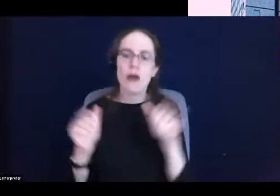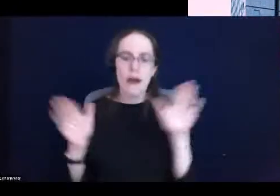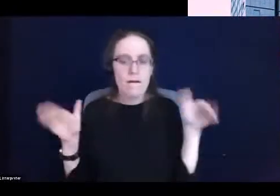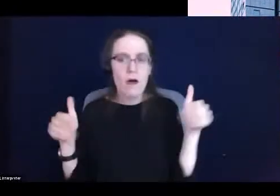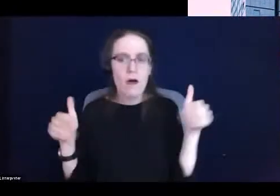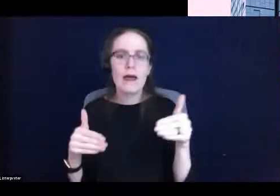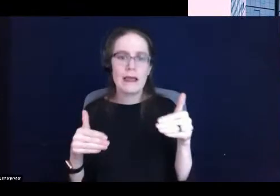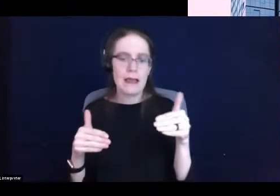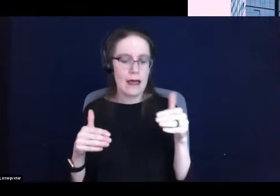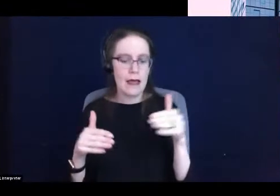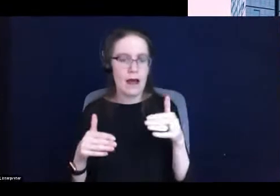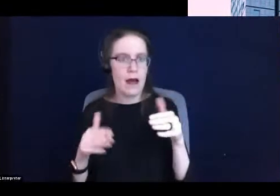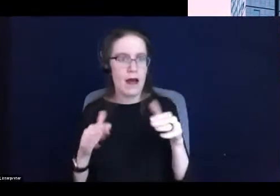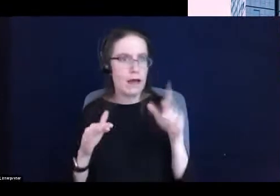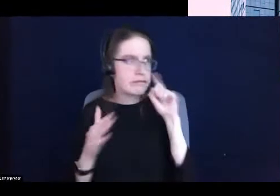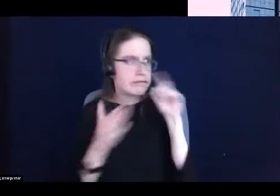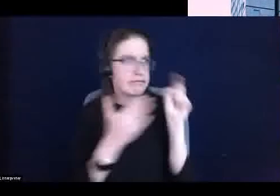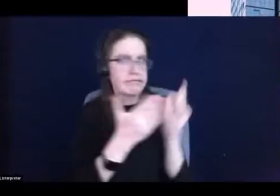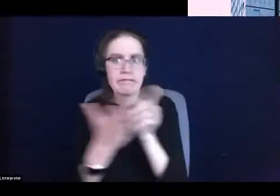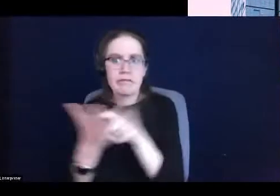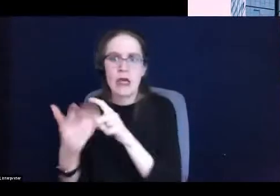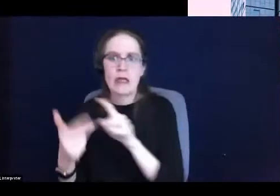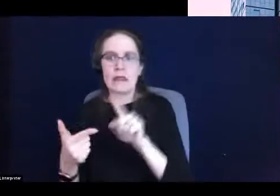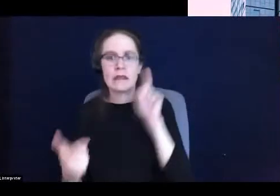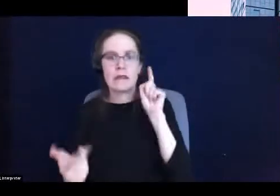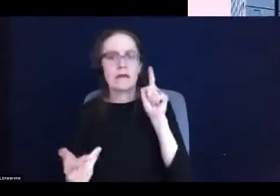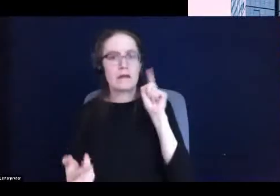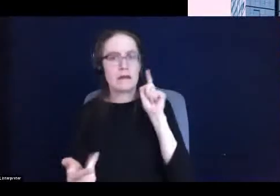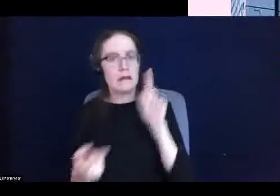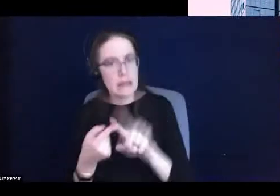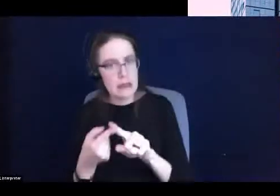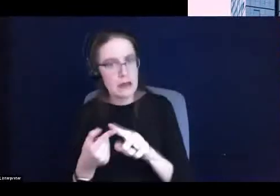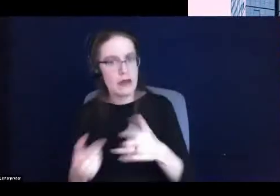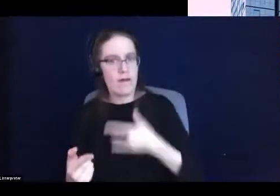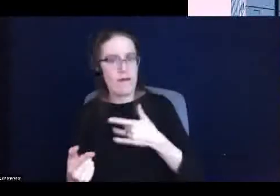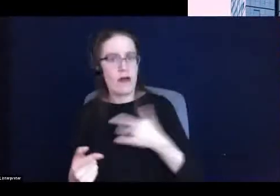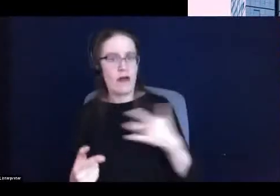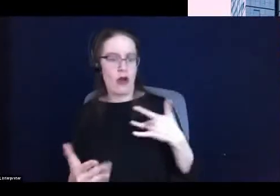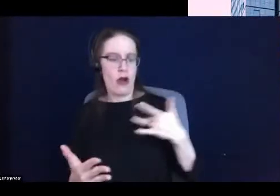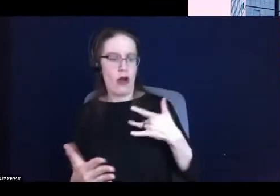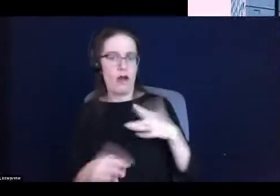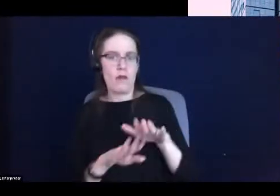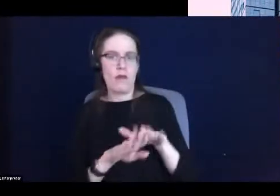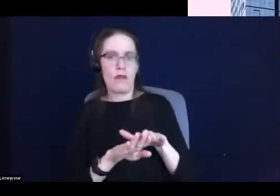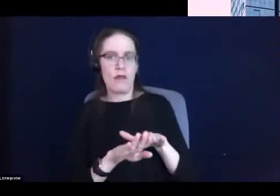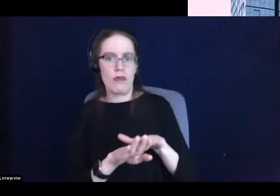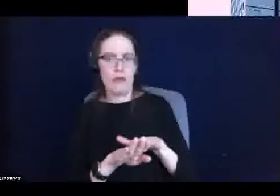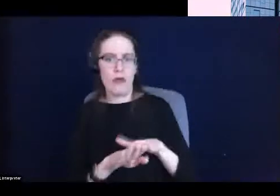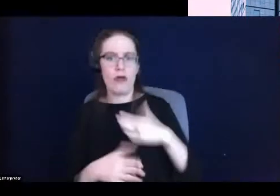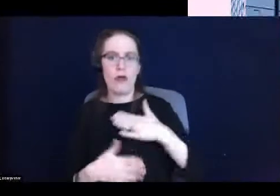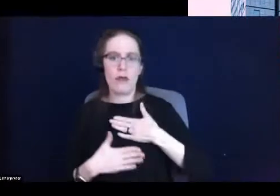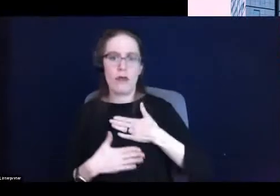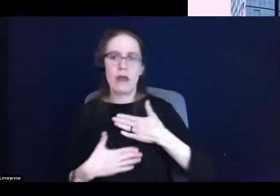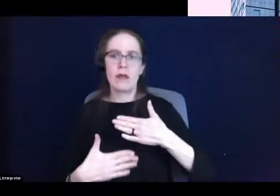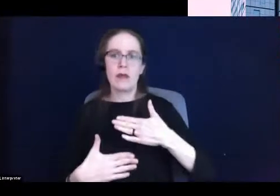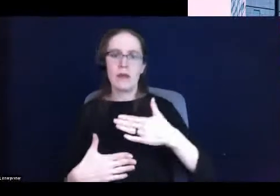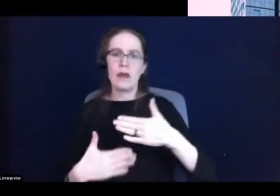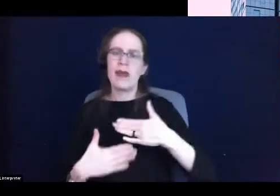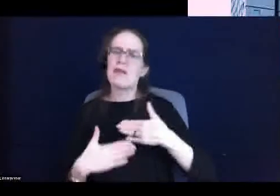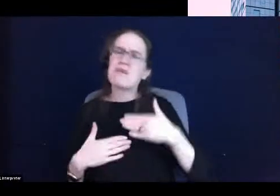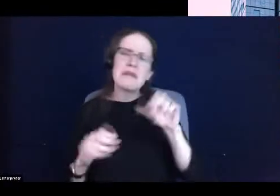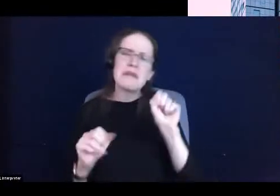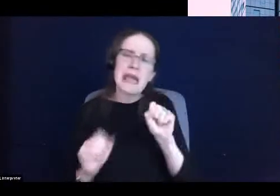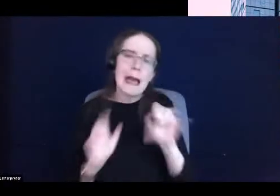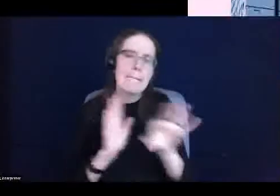until you feel your heart slowing down or your breathing slowing down. And it can really be any shape, but we know that there is usually a lot